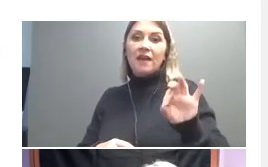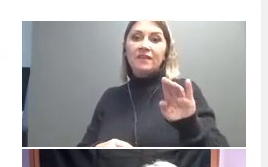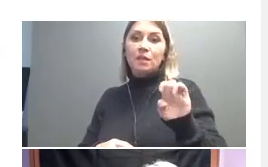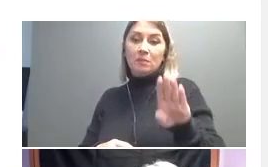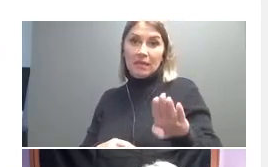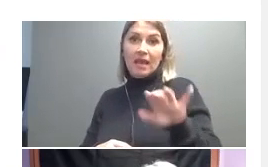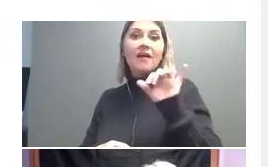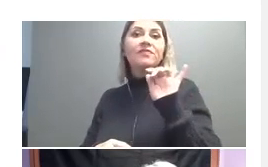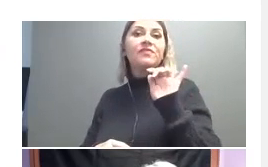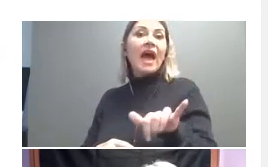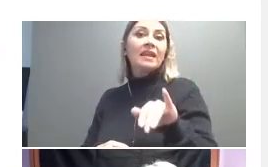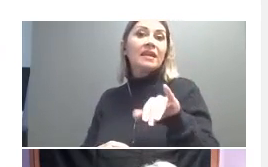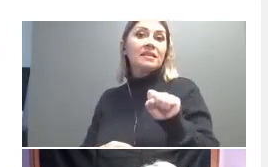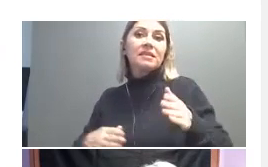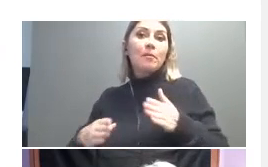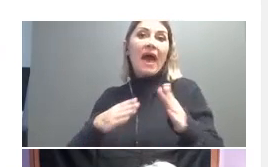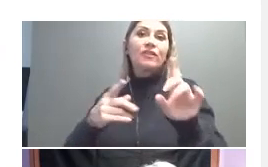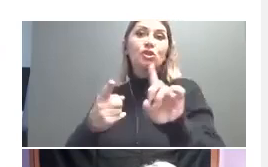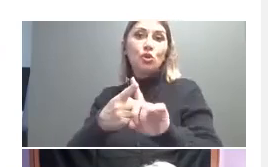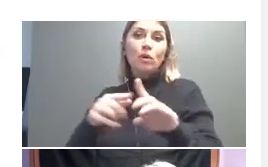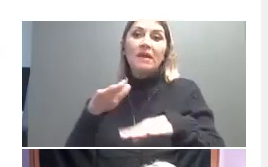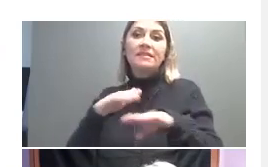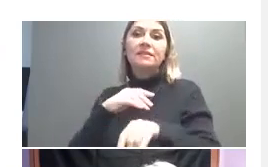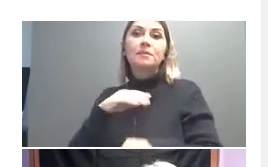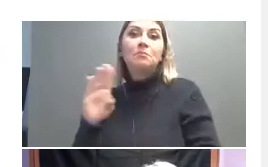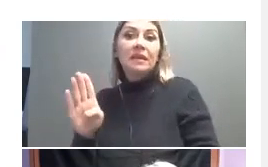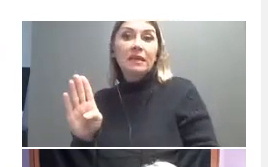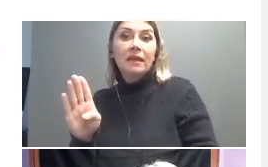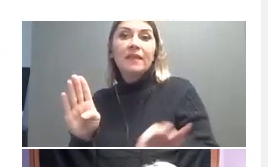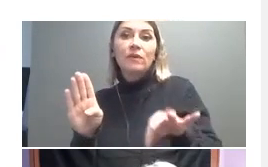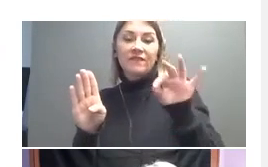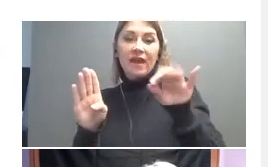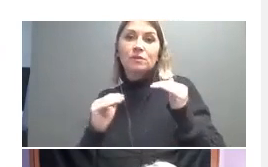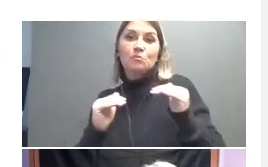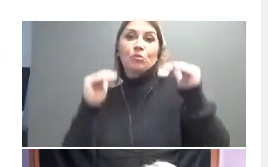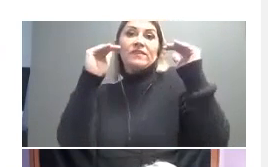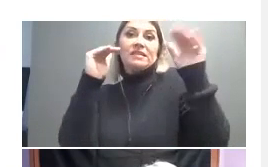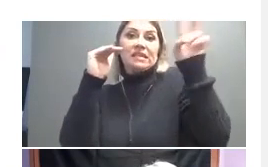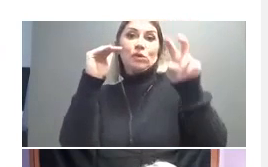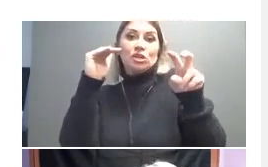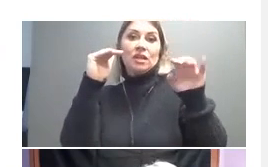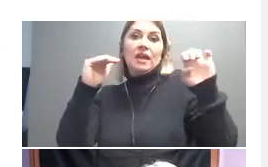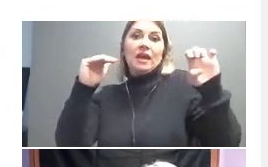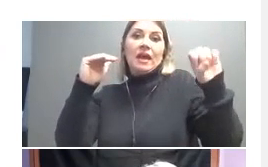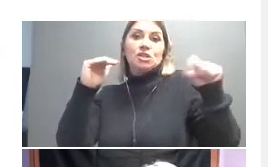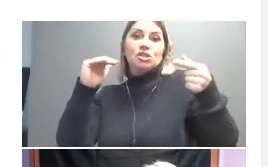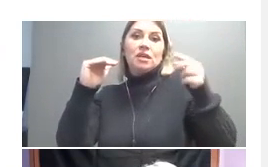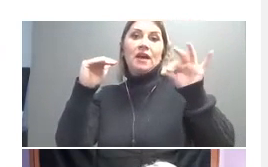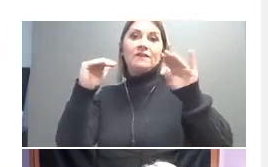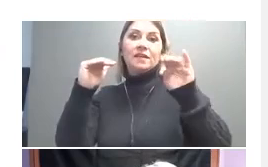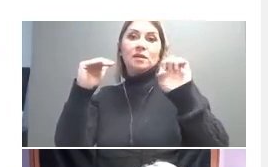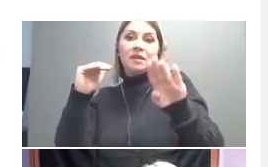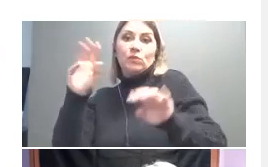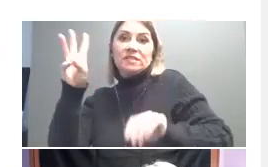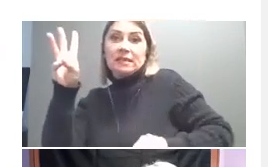the path to basically B that we found in the previous iteration, that is SGFEB with a distance of